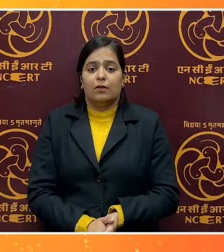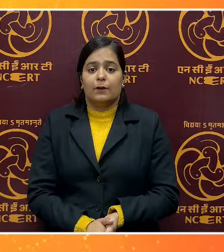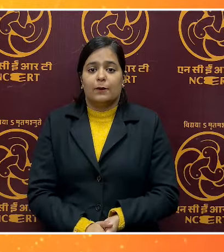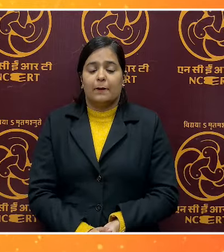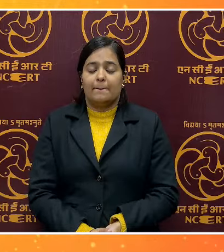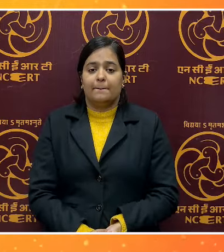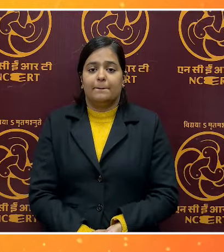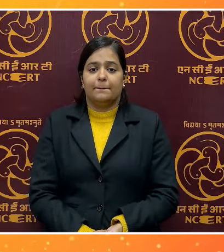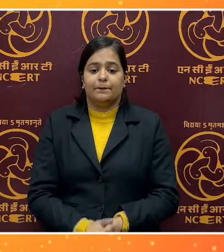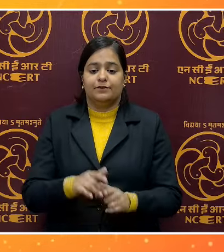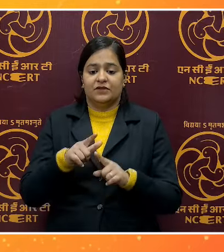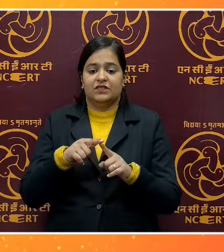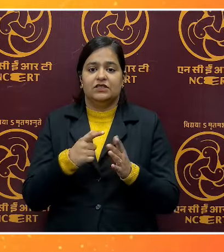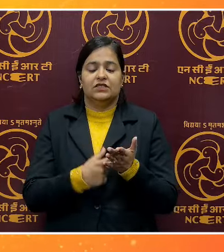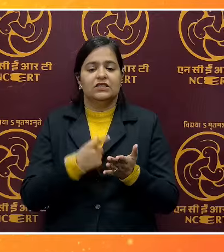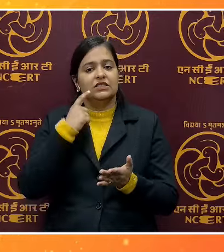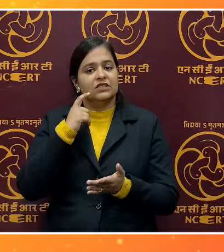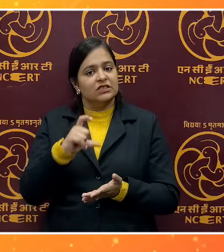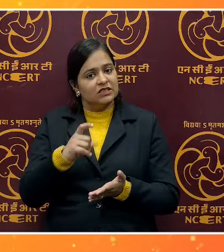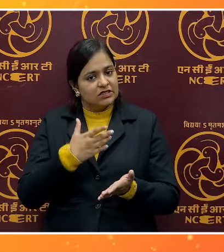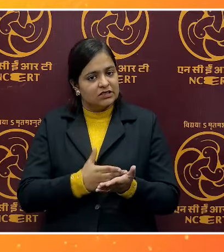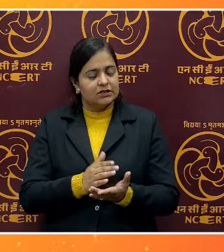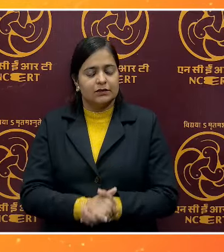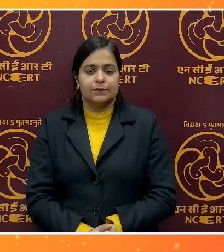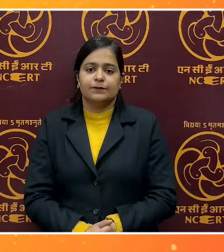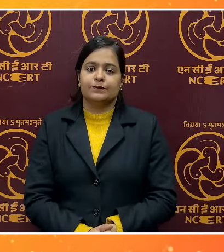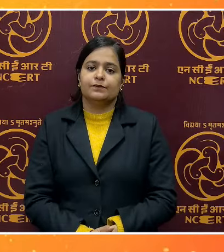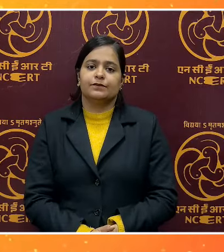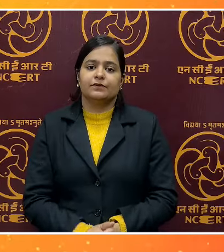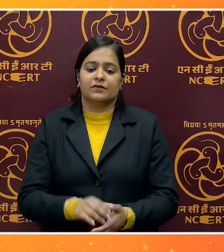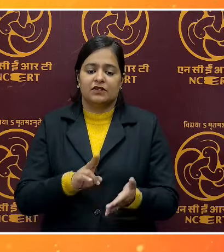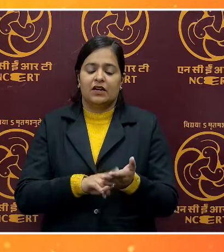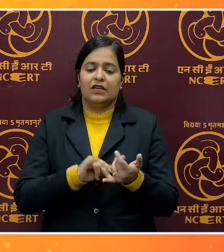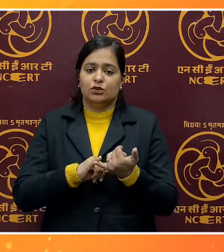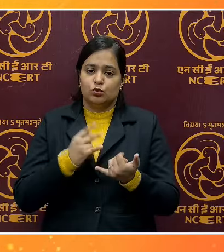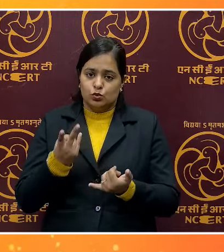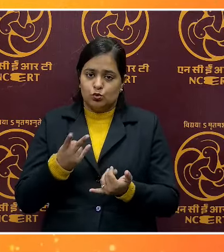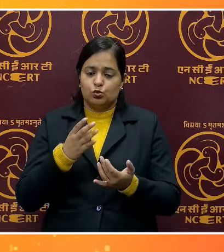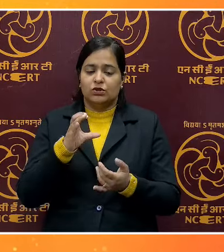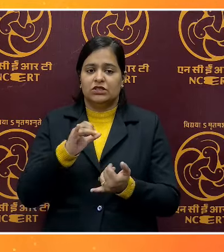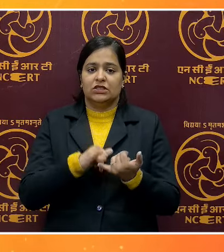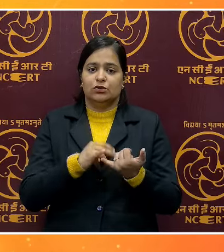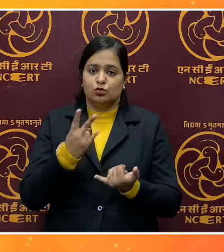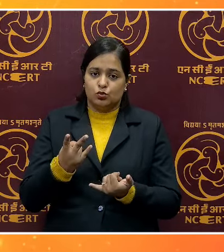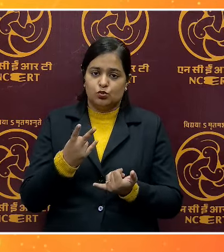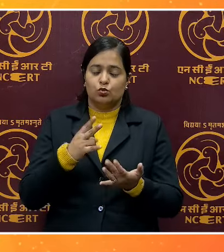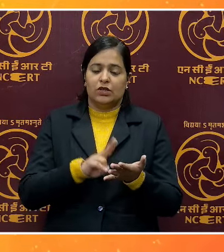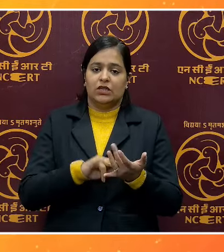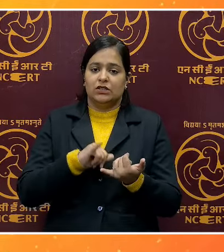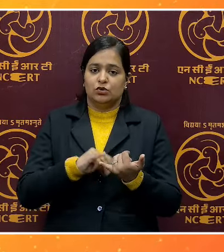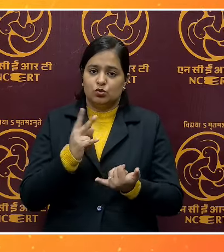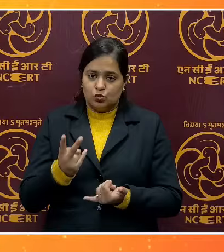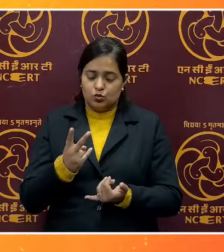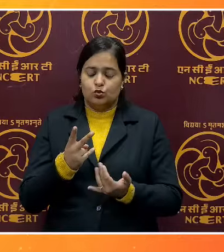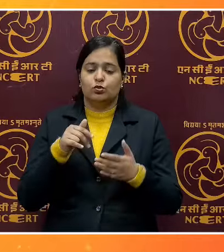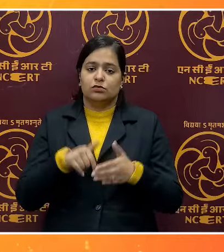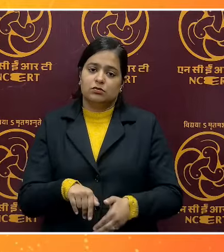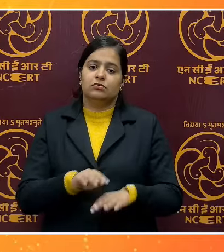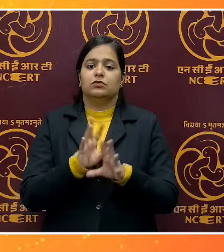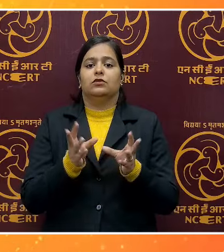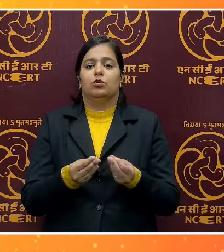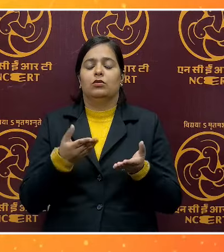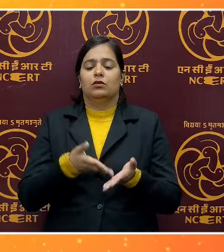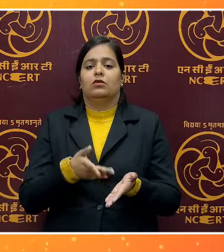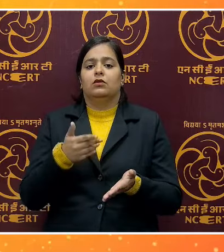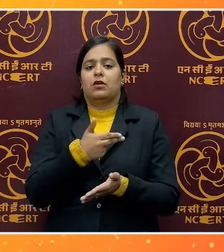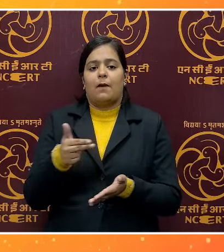as tris. Why tris is coming? Because NH2, CH2, CH2, NH2 is coming 3 times, and it is ethylene